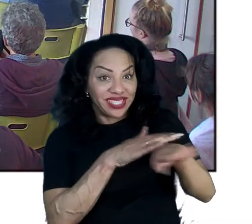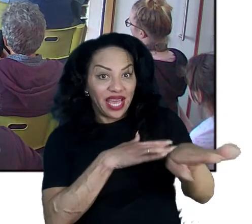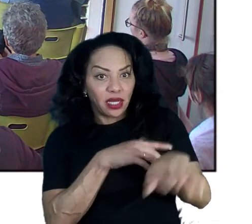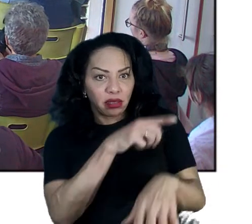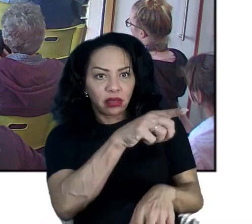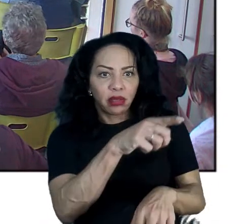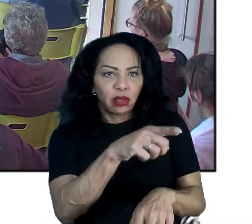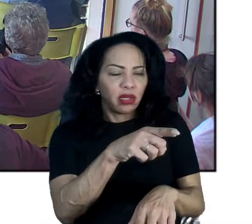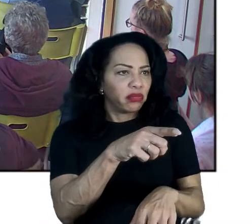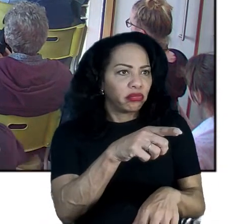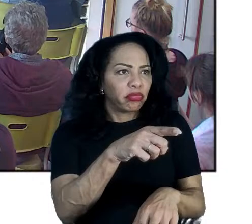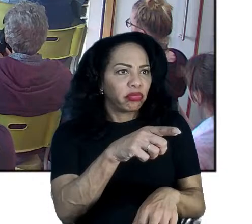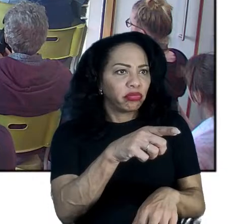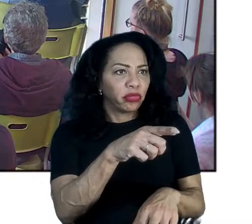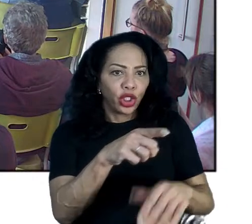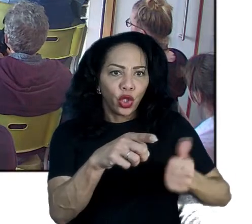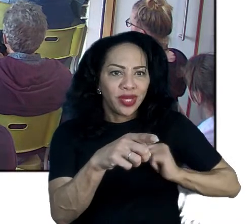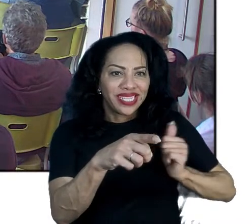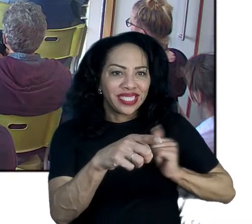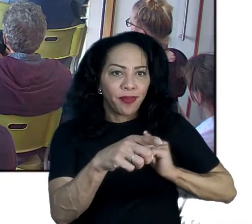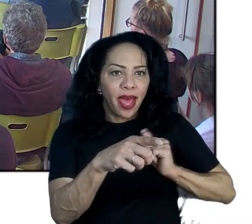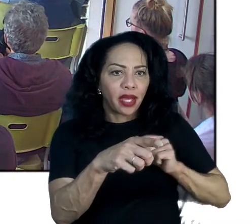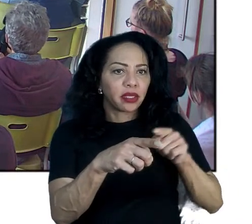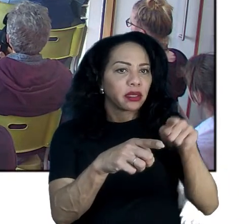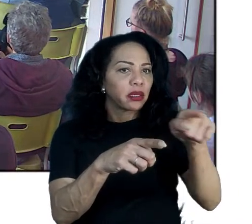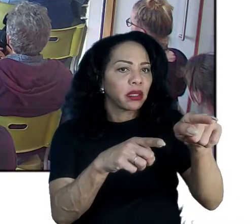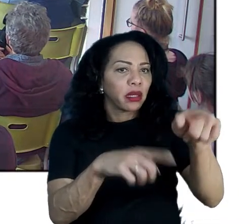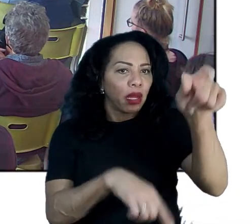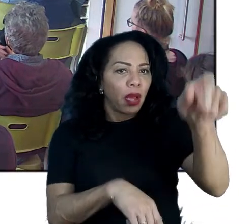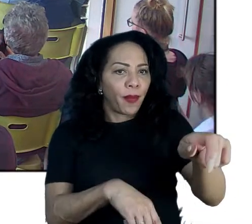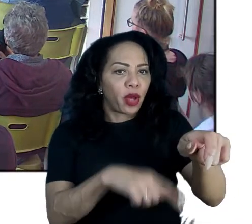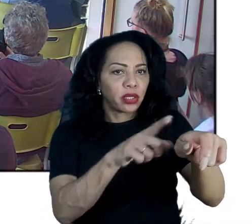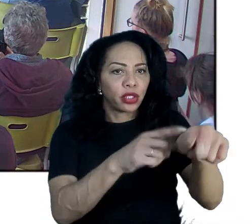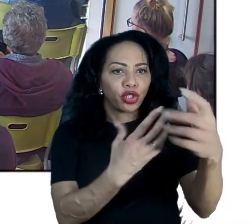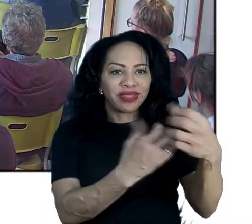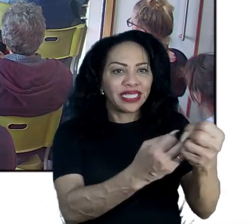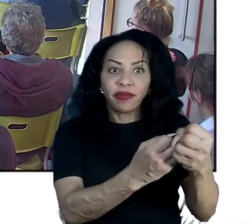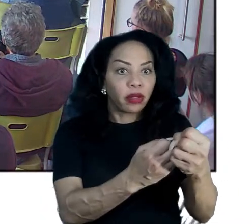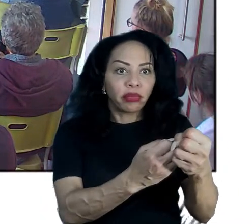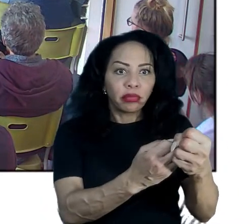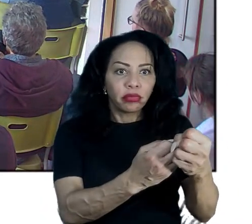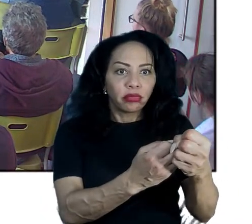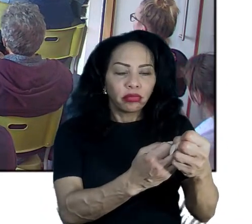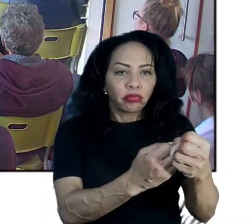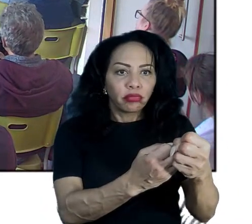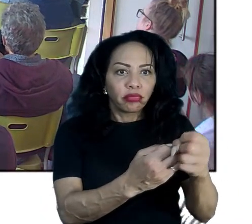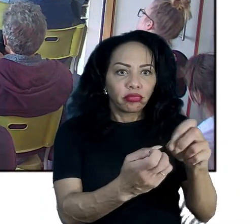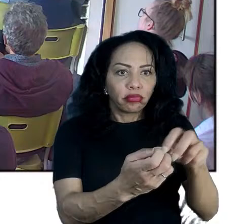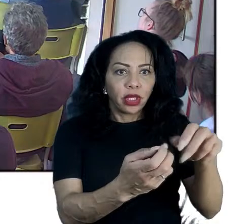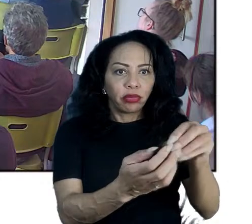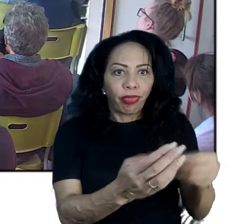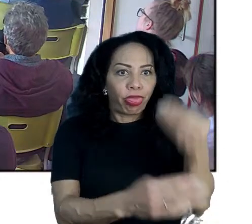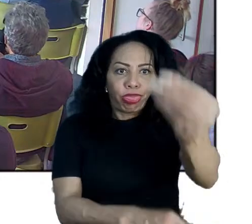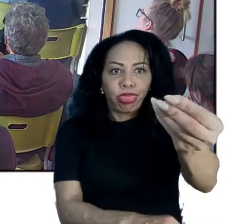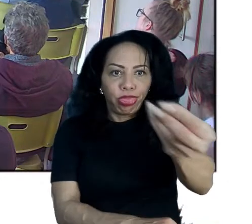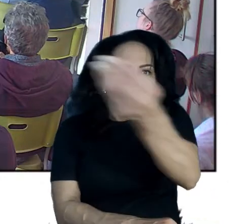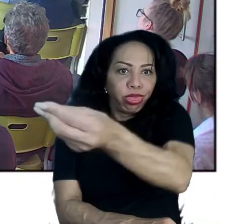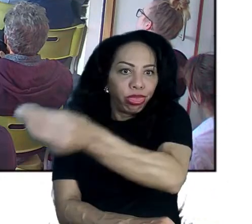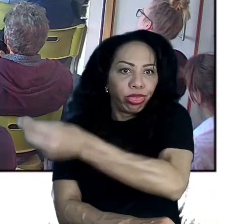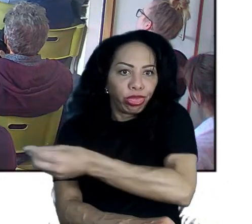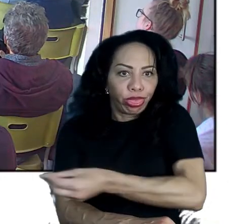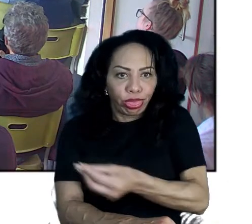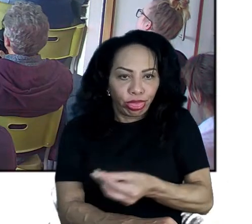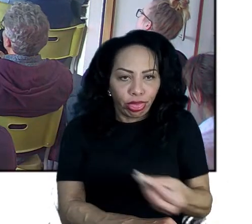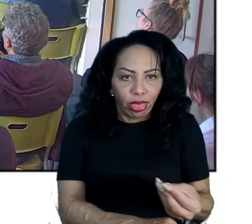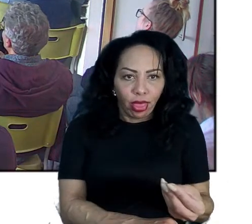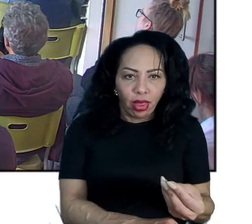to, and there was another step which you had no control over. Yeah. All those are sort of experiences of the technology in use at the